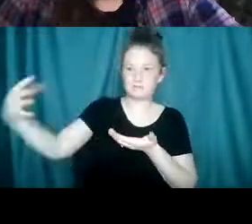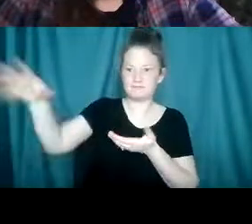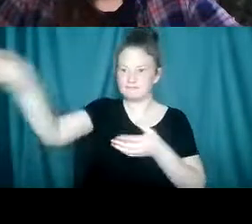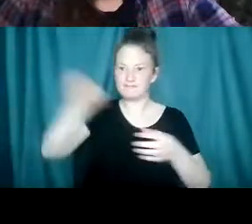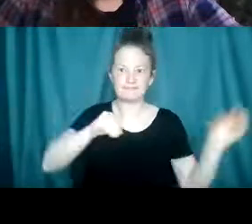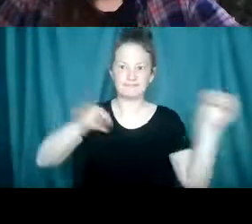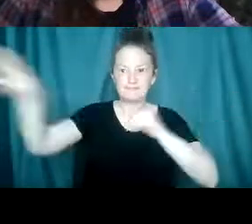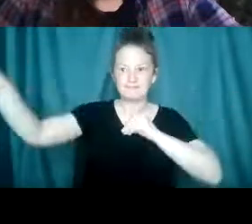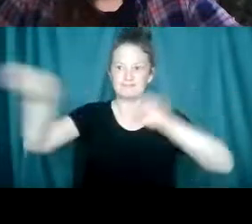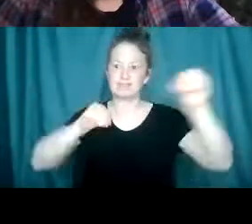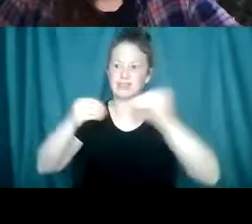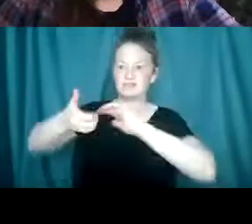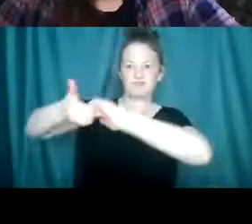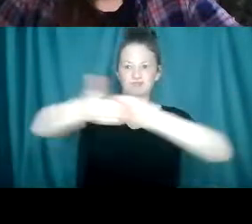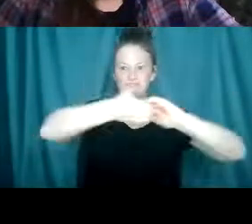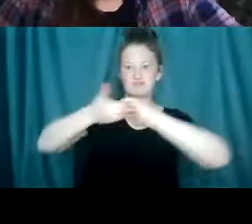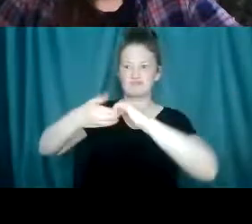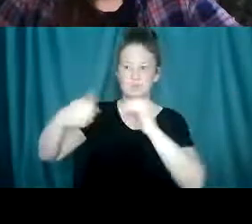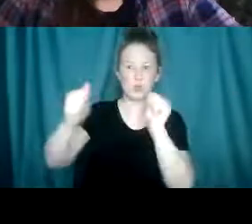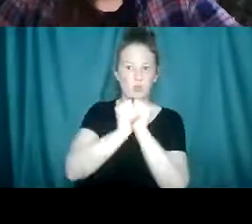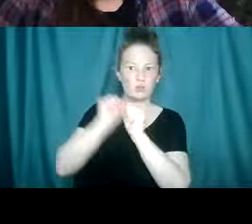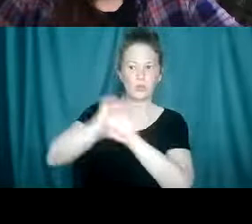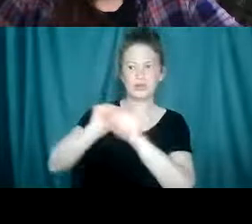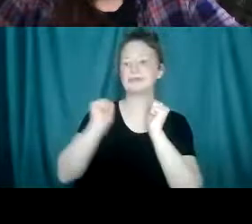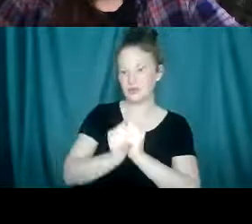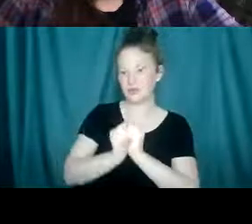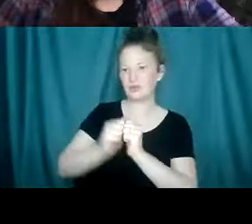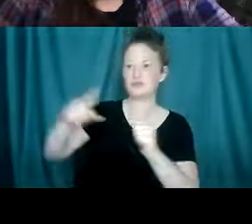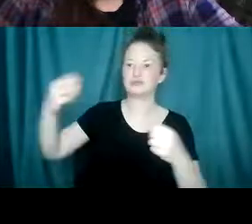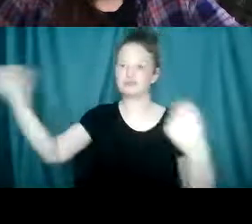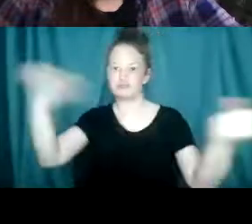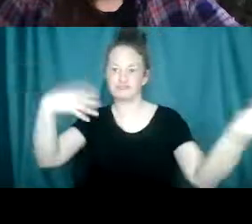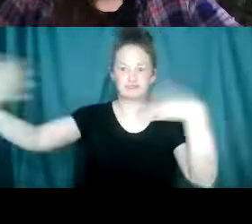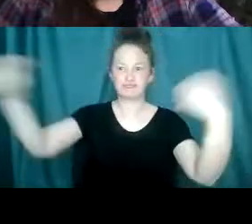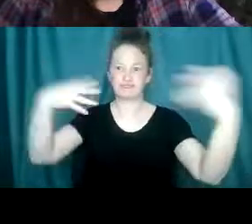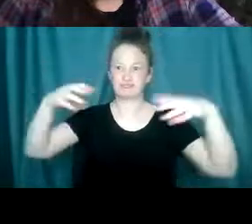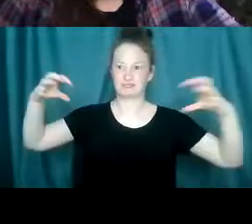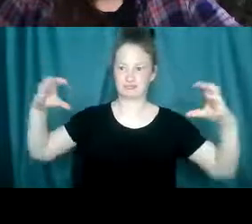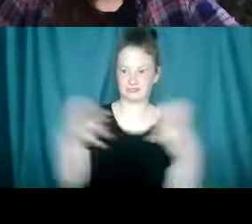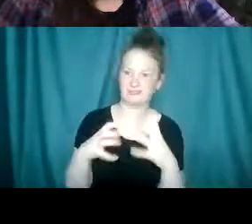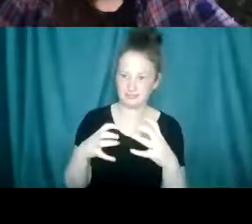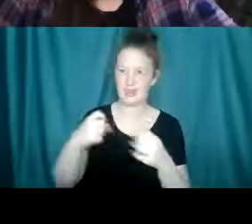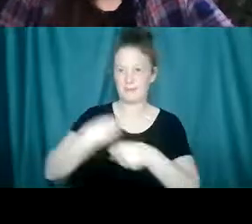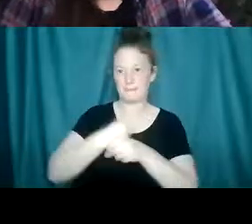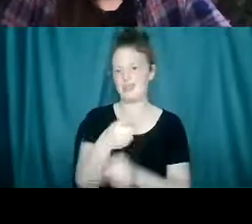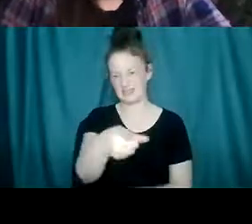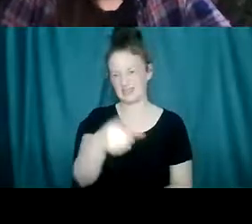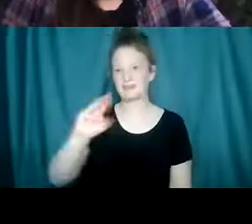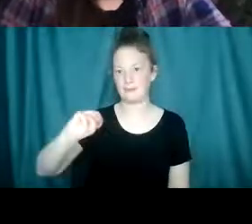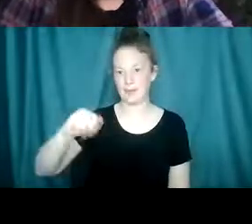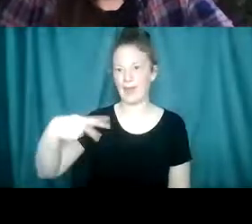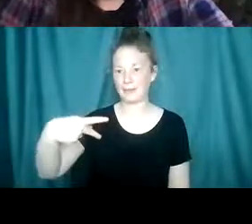collaboration with people from before and people all over the world. And all of these kind of mineral budgeting is